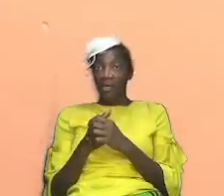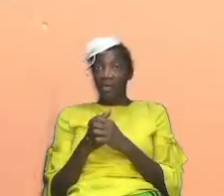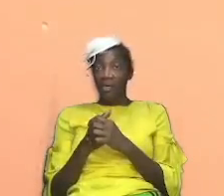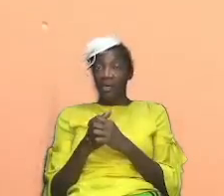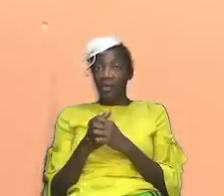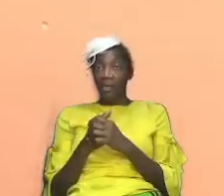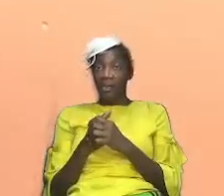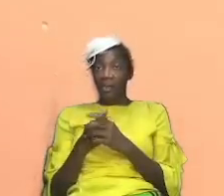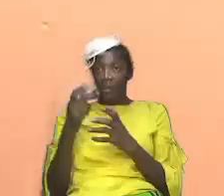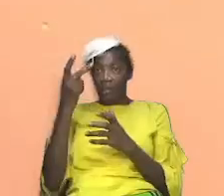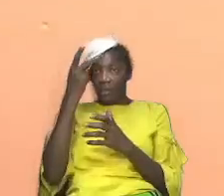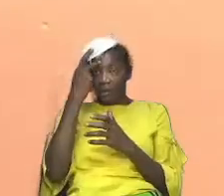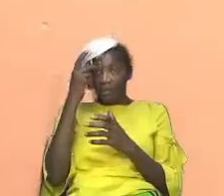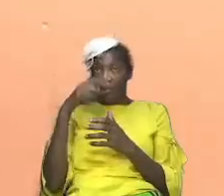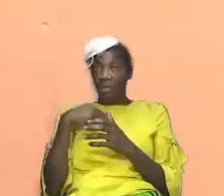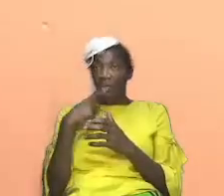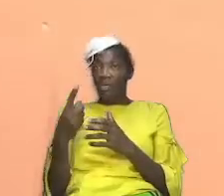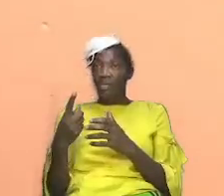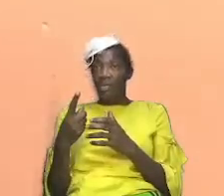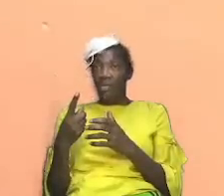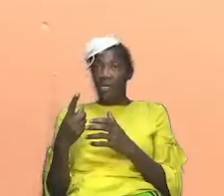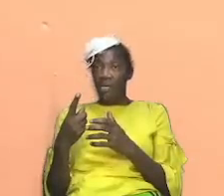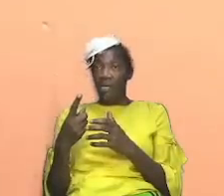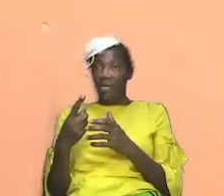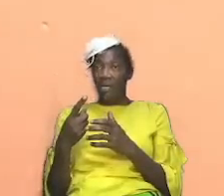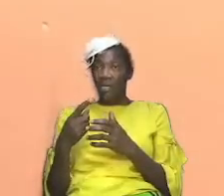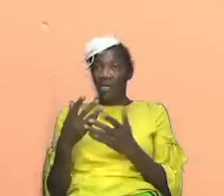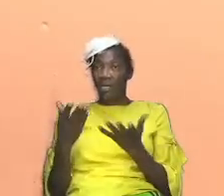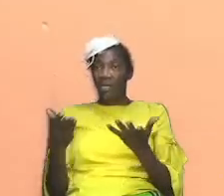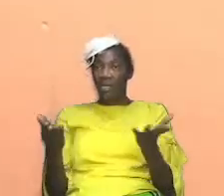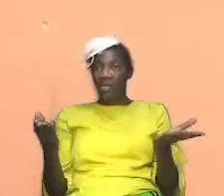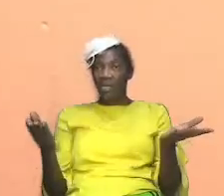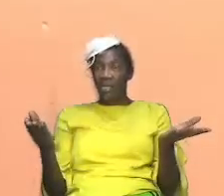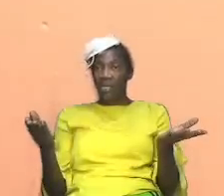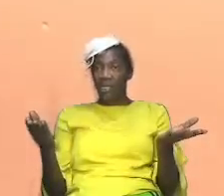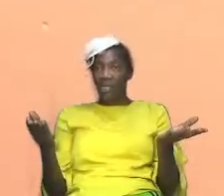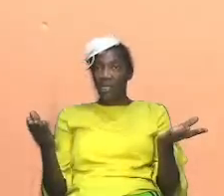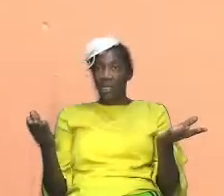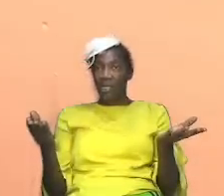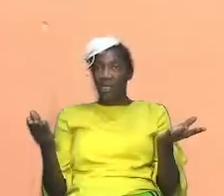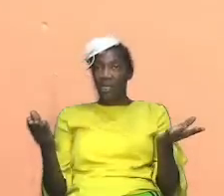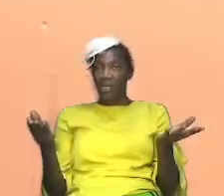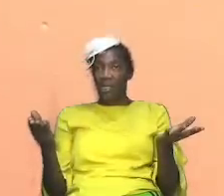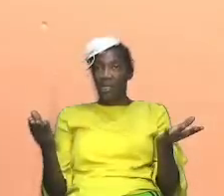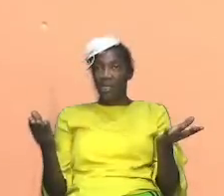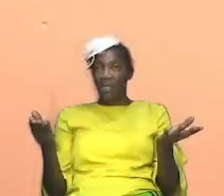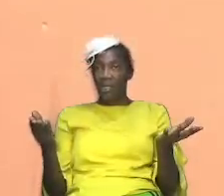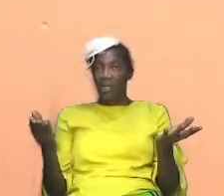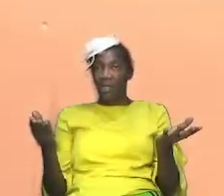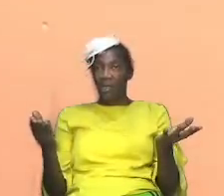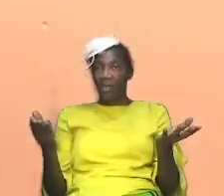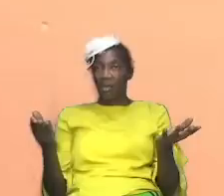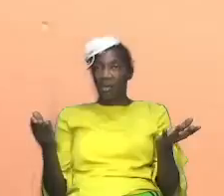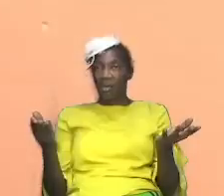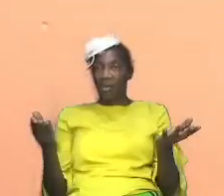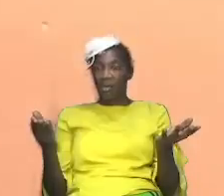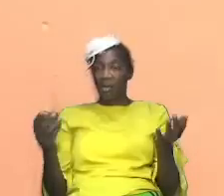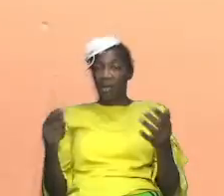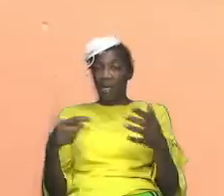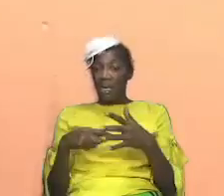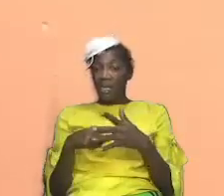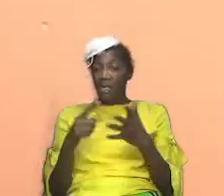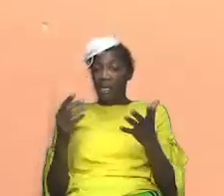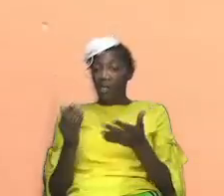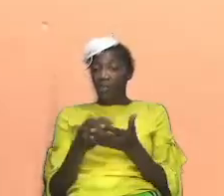Paul is saying these things to make the point, because he uses the metaphors, as we just said, you know, it describes something